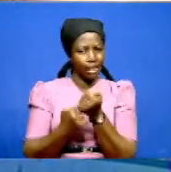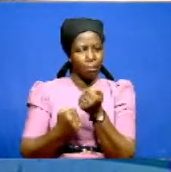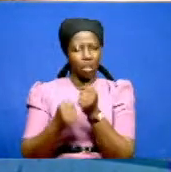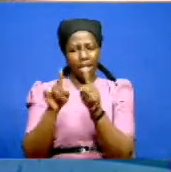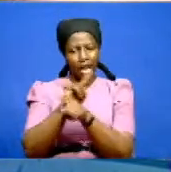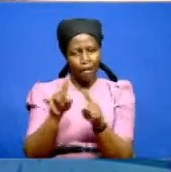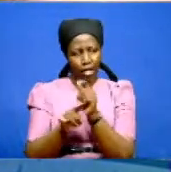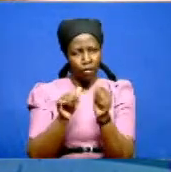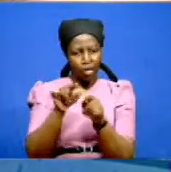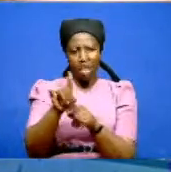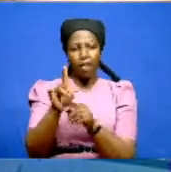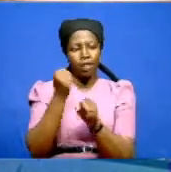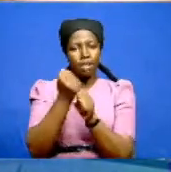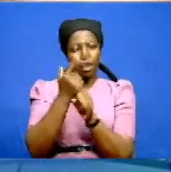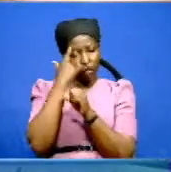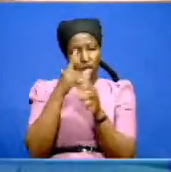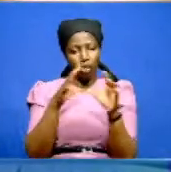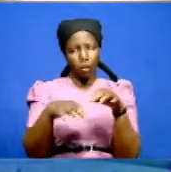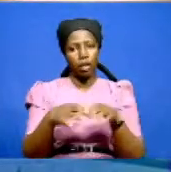for the community.